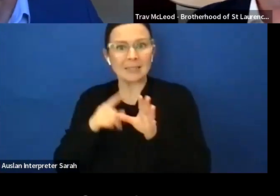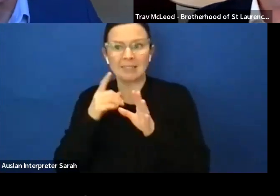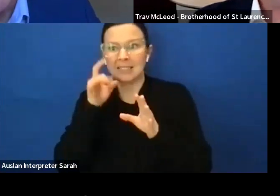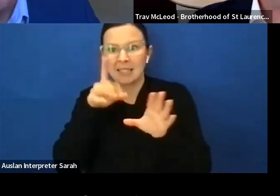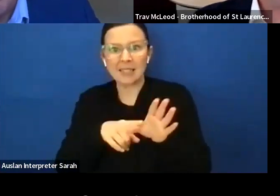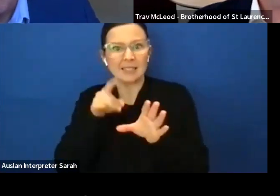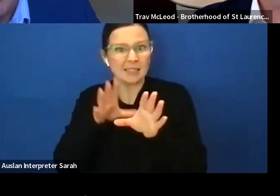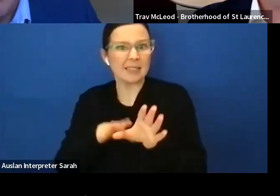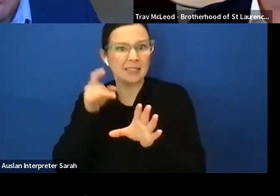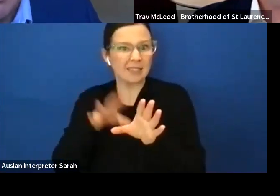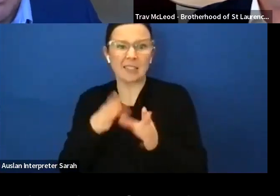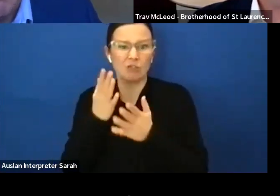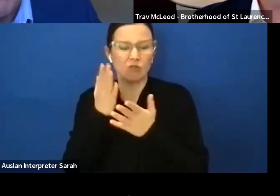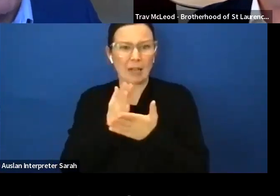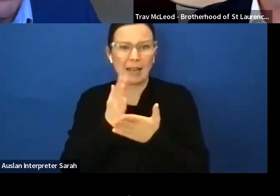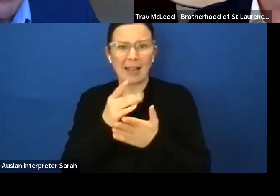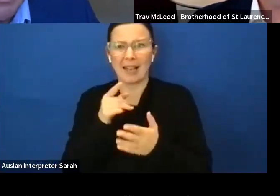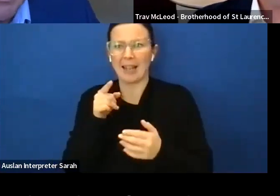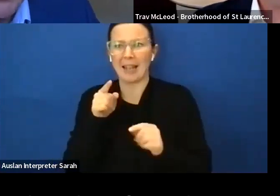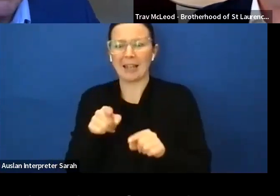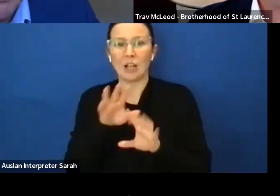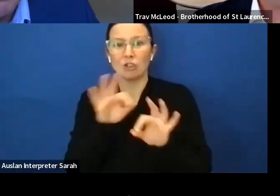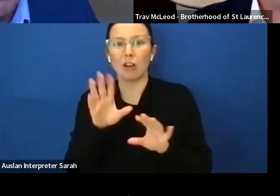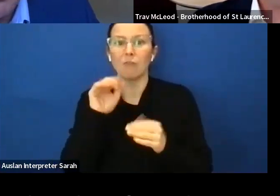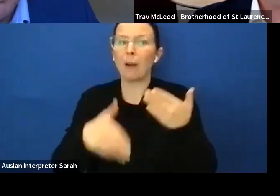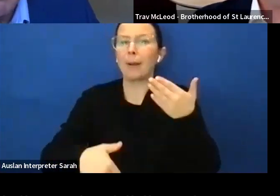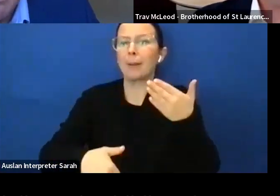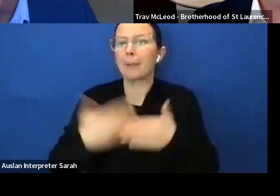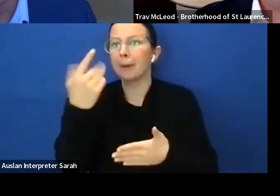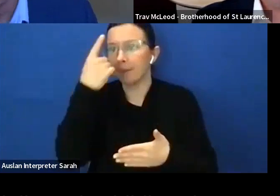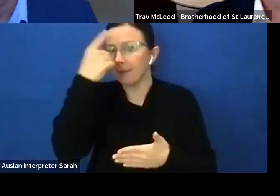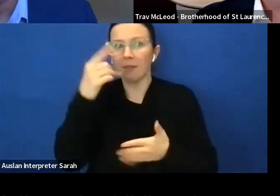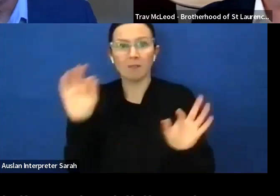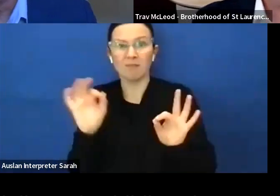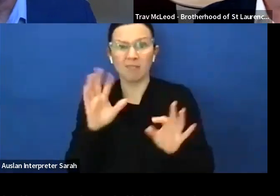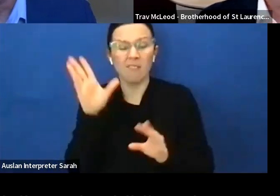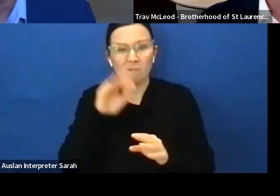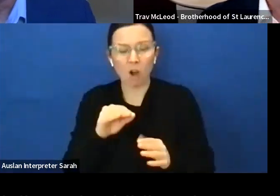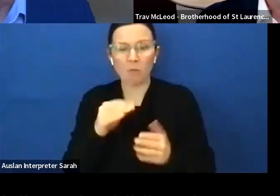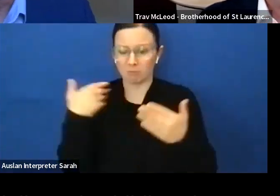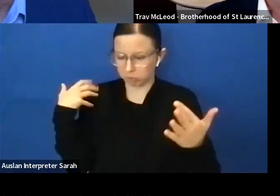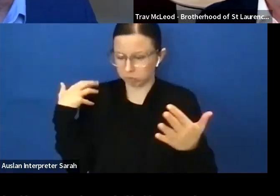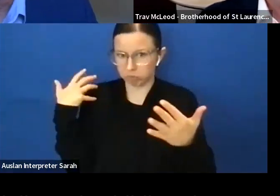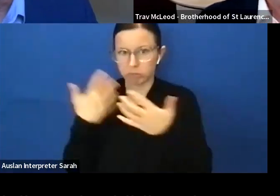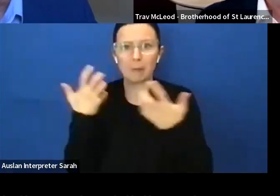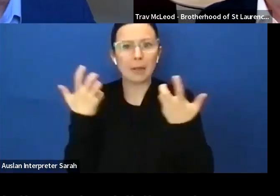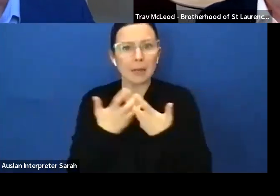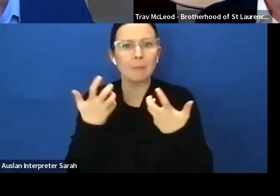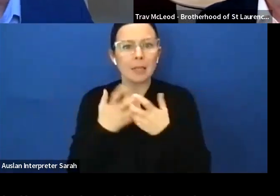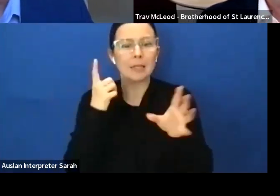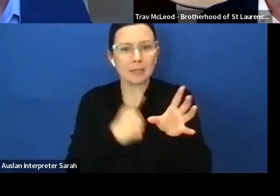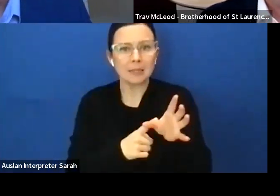doesn't spring out of nowhere. It actually comes from decades of people talking about essentially